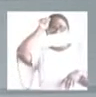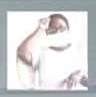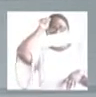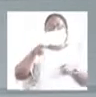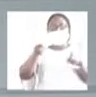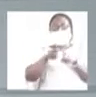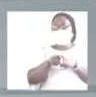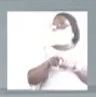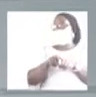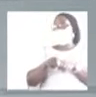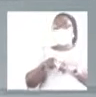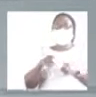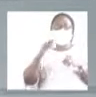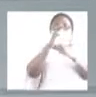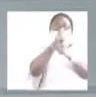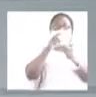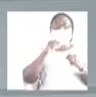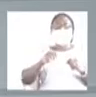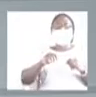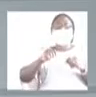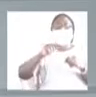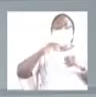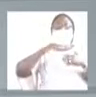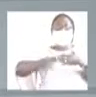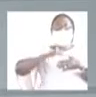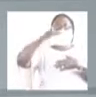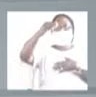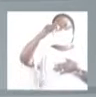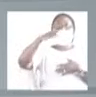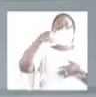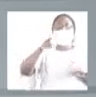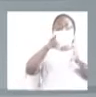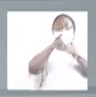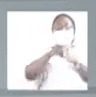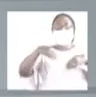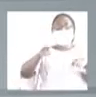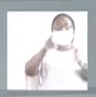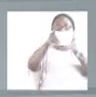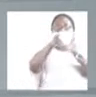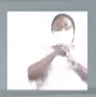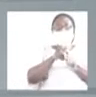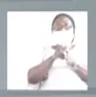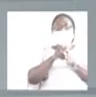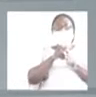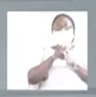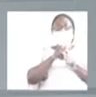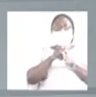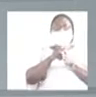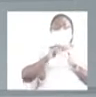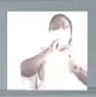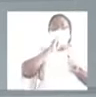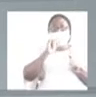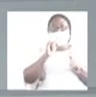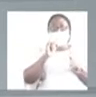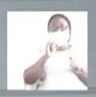the last column. Then if we come back to the first column, you will discover that when the price was